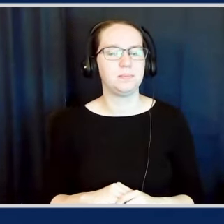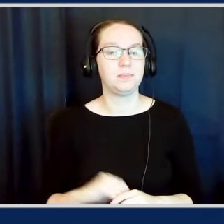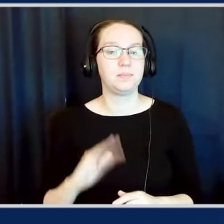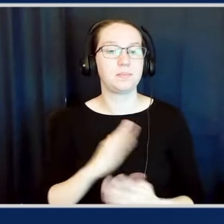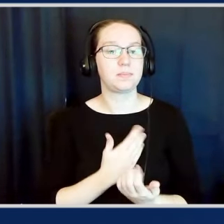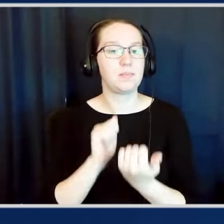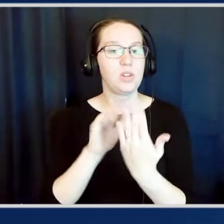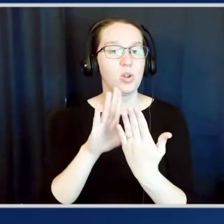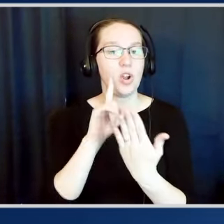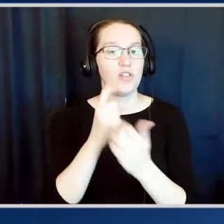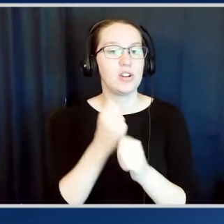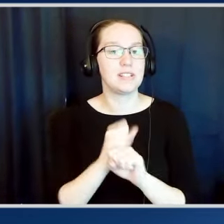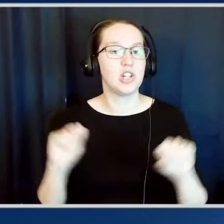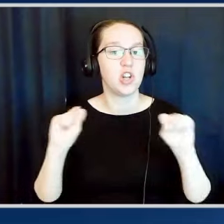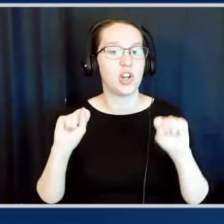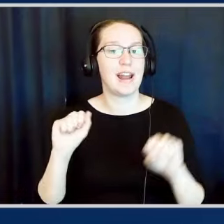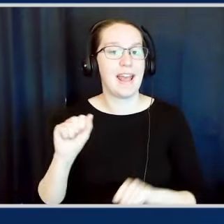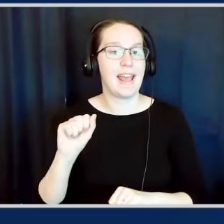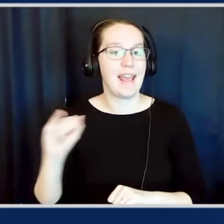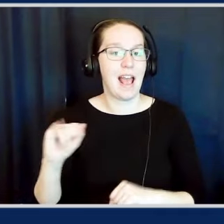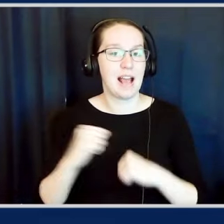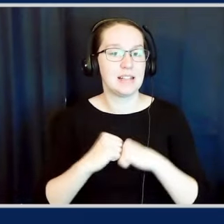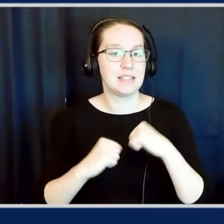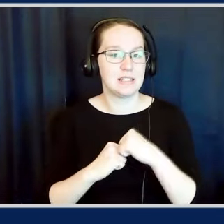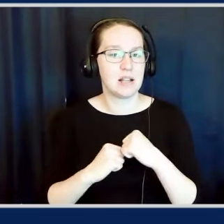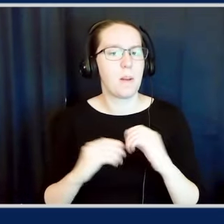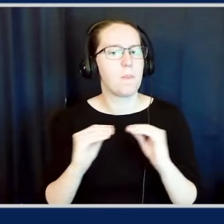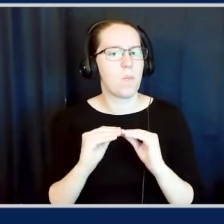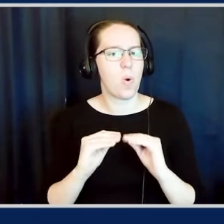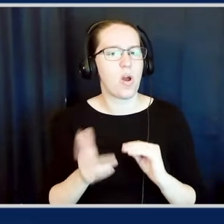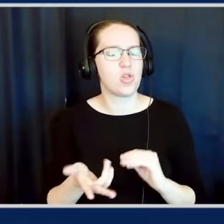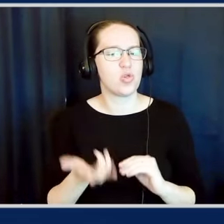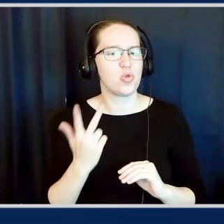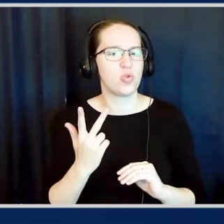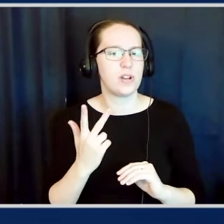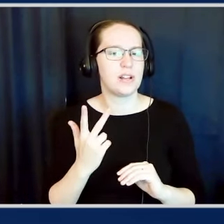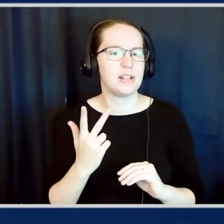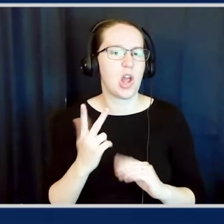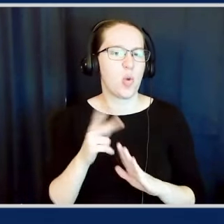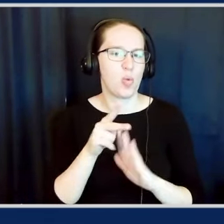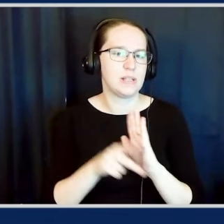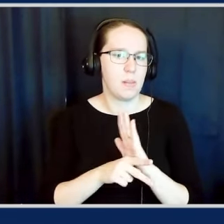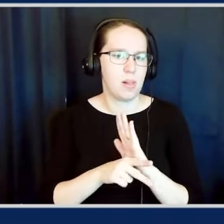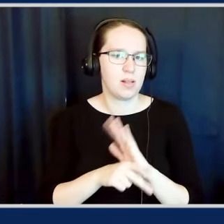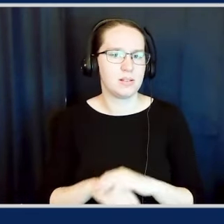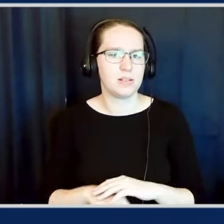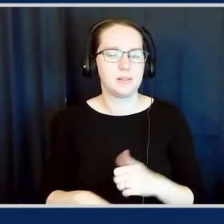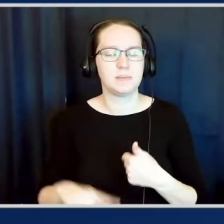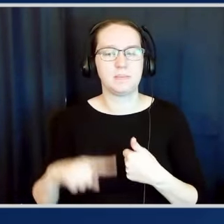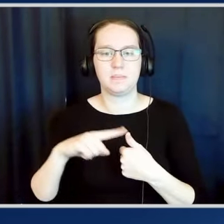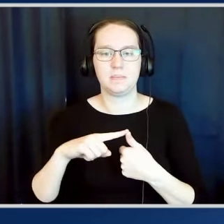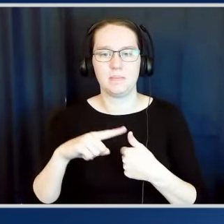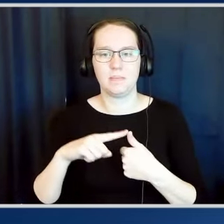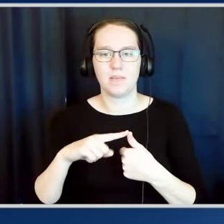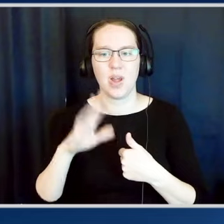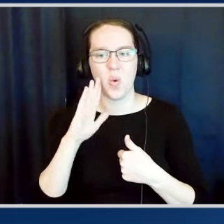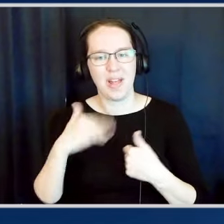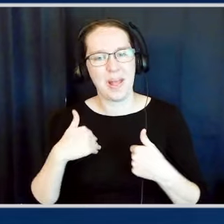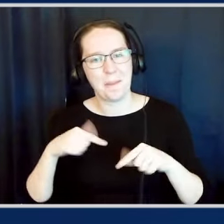AI infrastructure really is about kind of three principles, basically, right? The first, and there's going to be some parallel